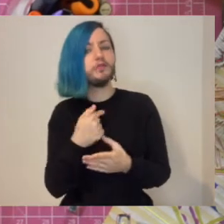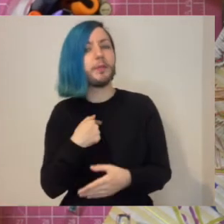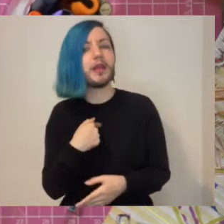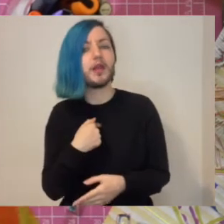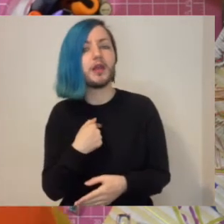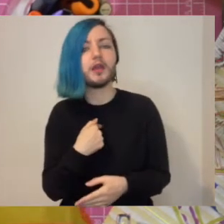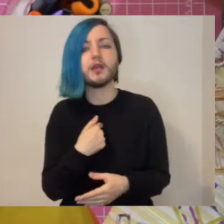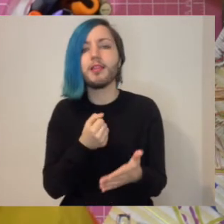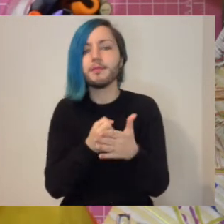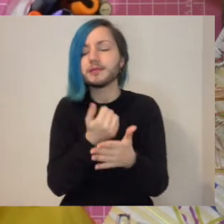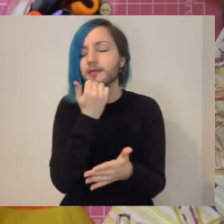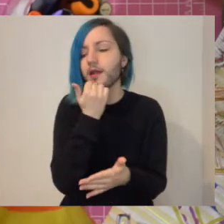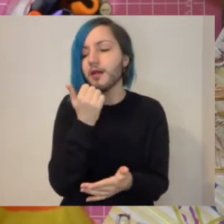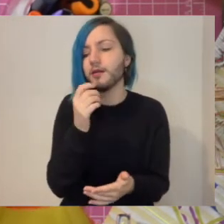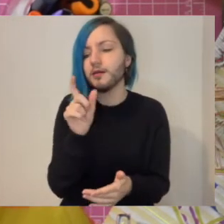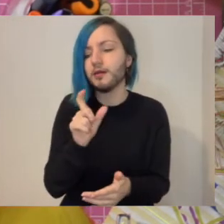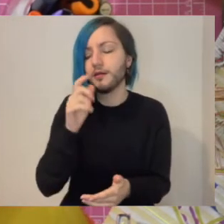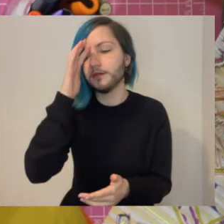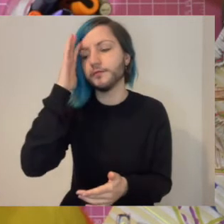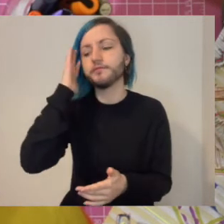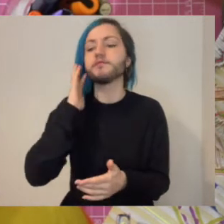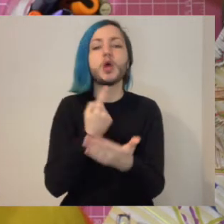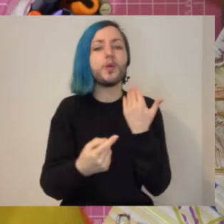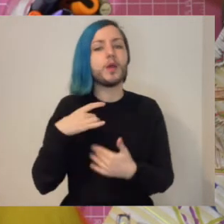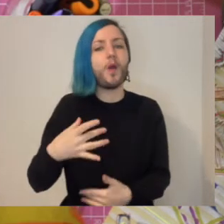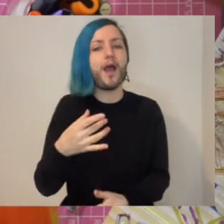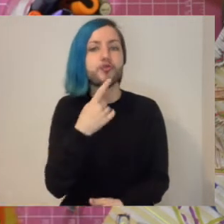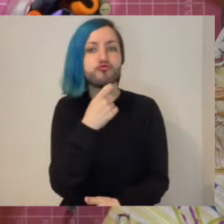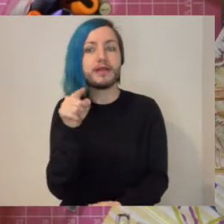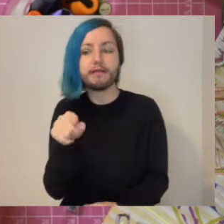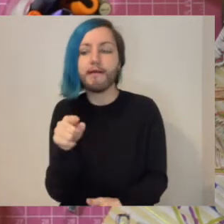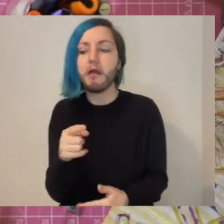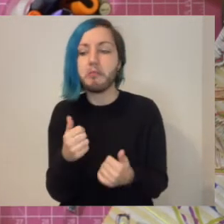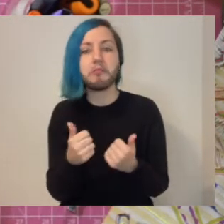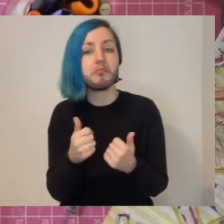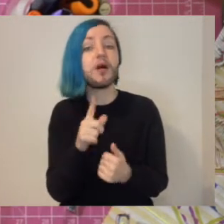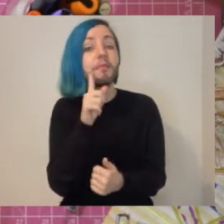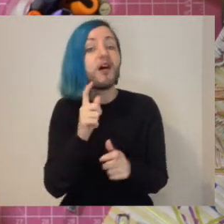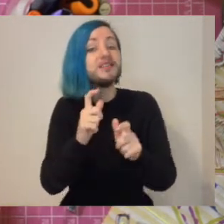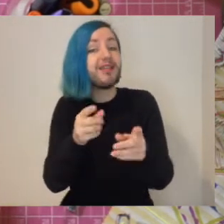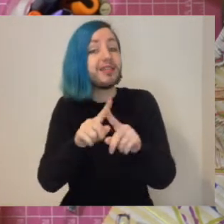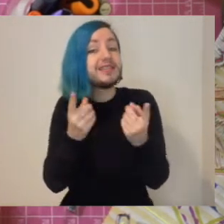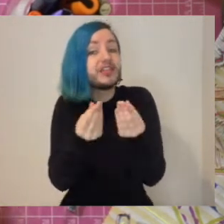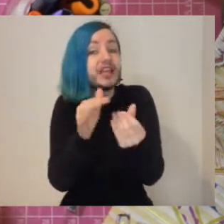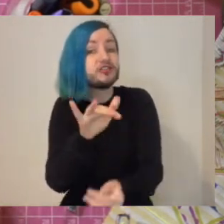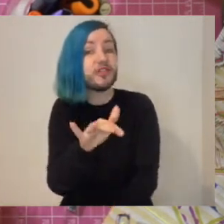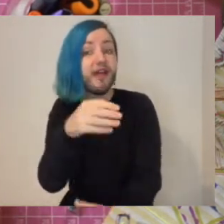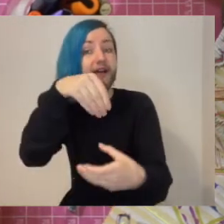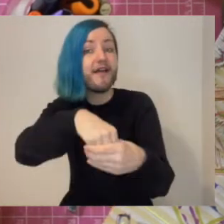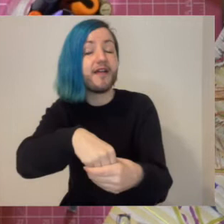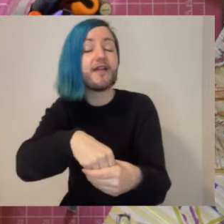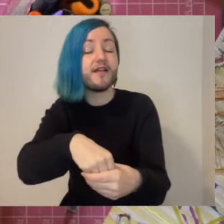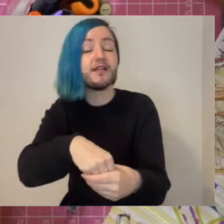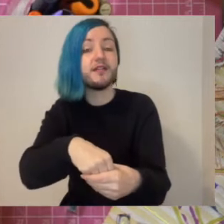to do something with just whites and reds, but there are lots of different textures here,